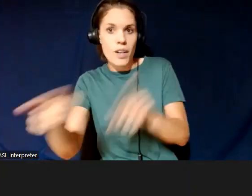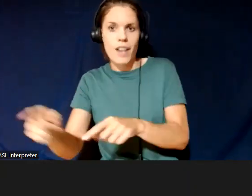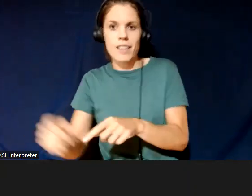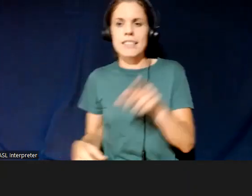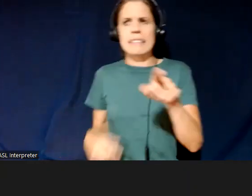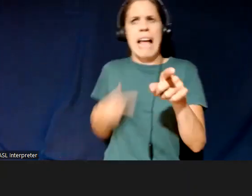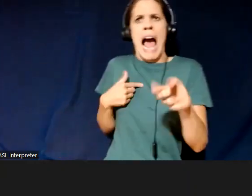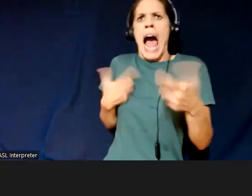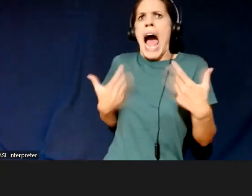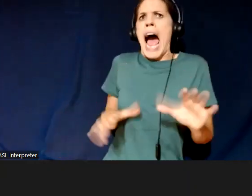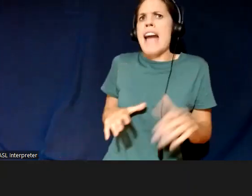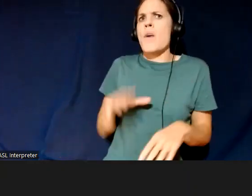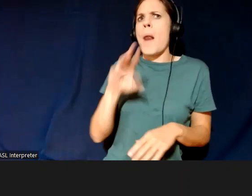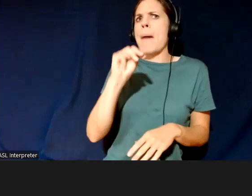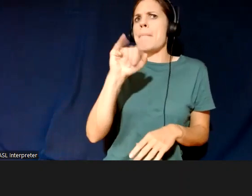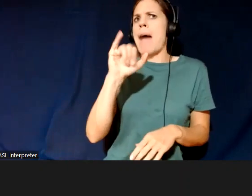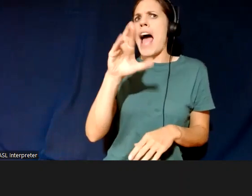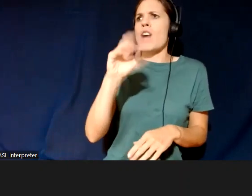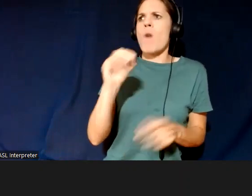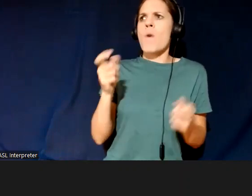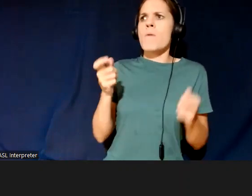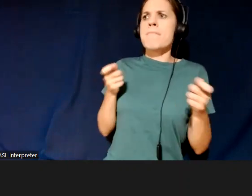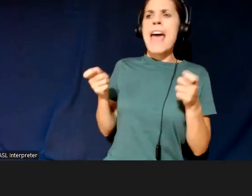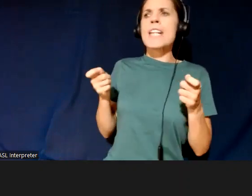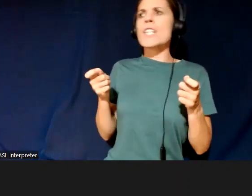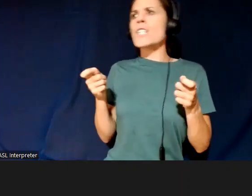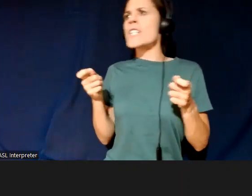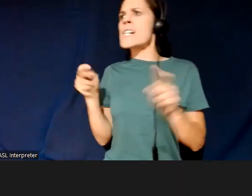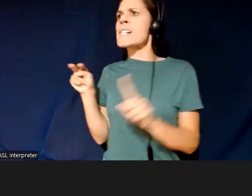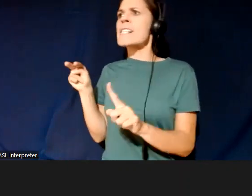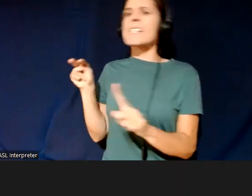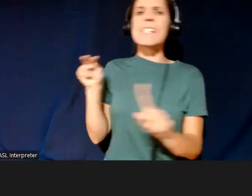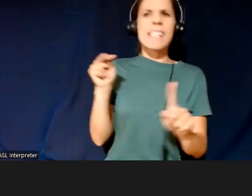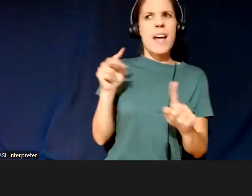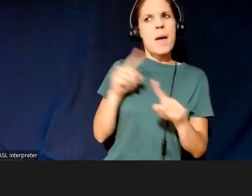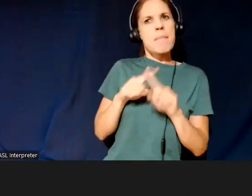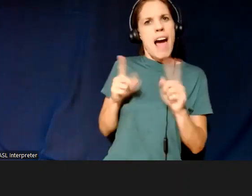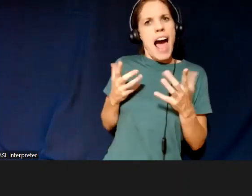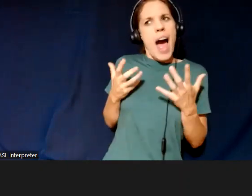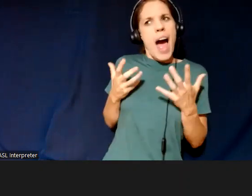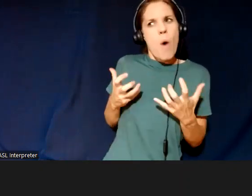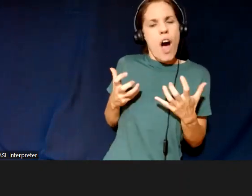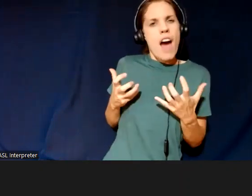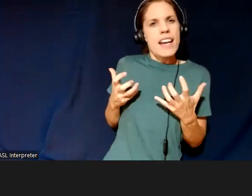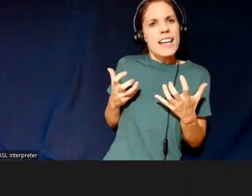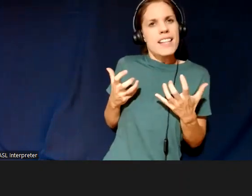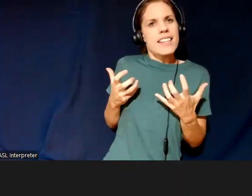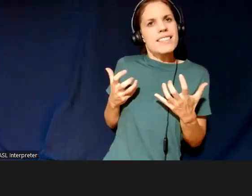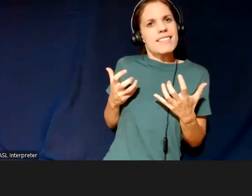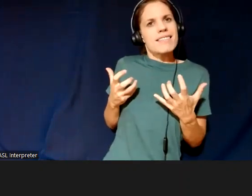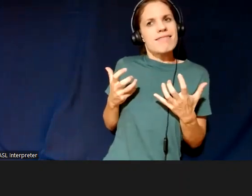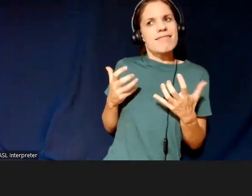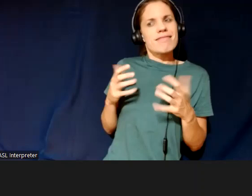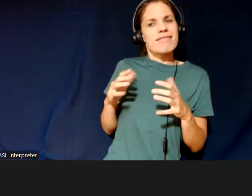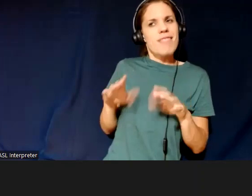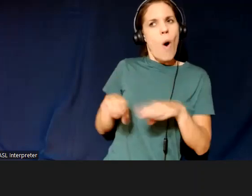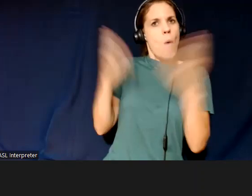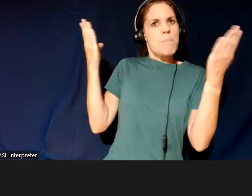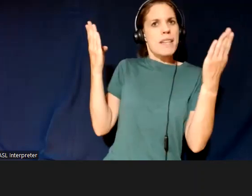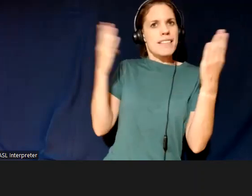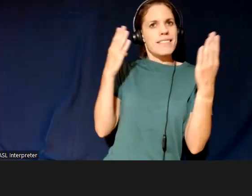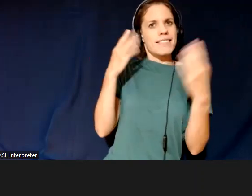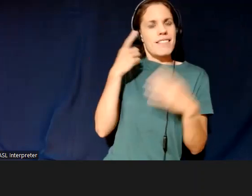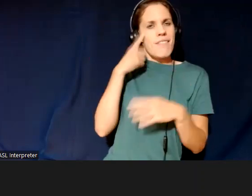micromanage, but it would be nice to have it all openly available. It sounds like, yeah, but I think the collaboration is